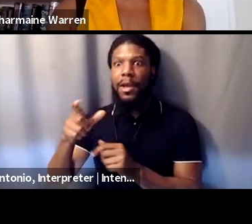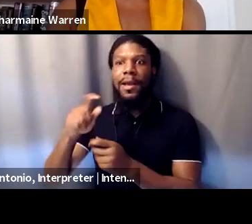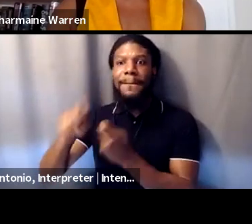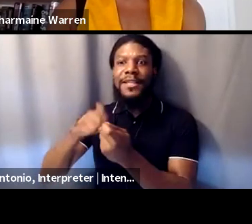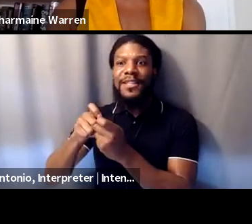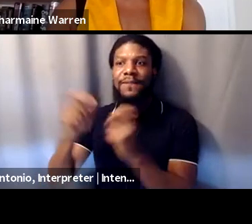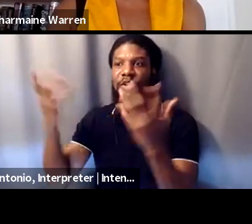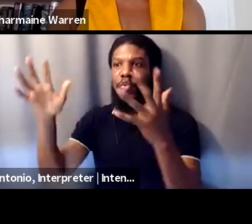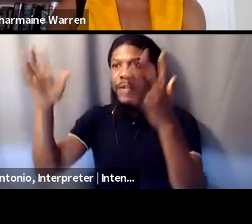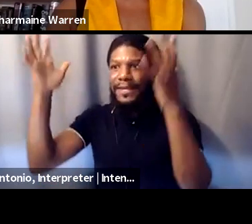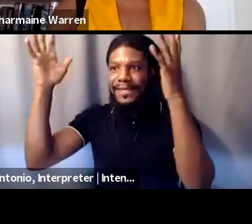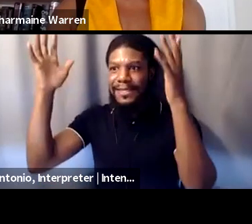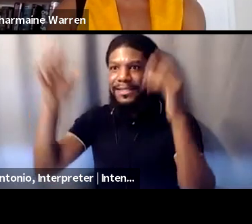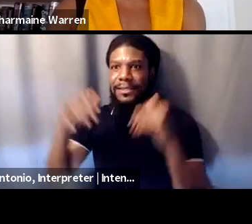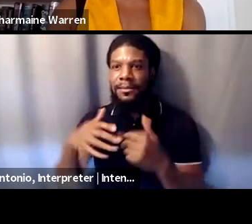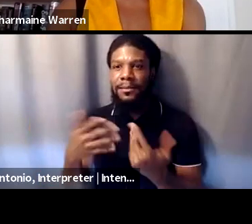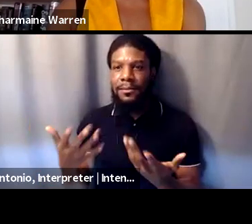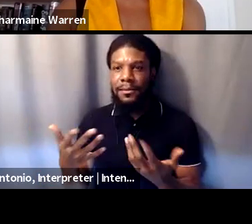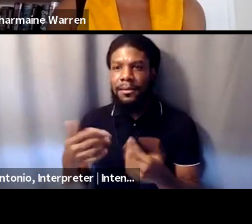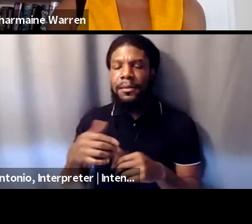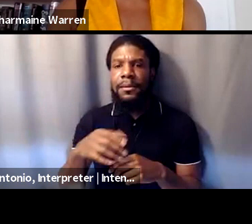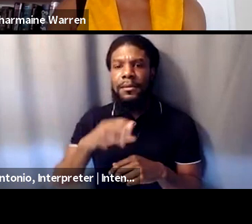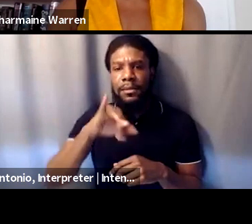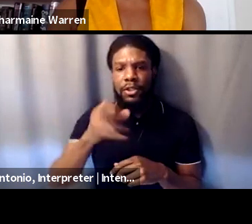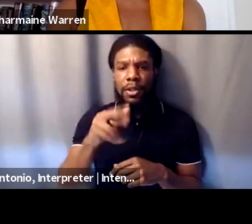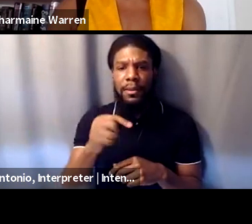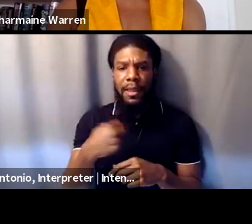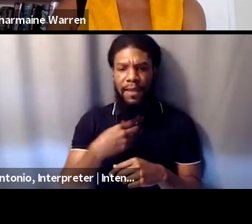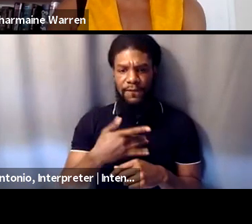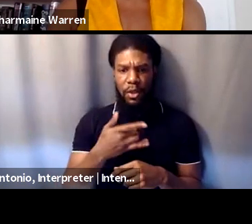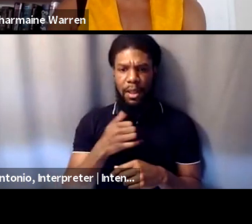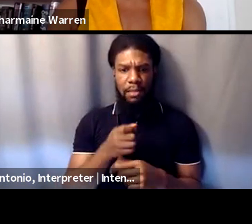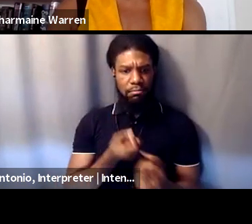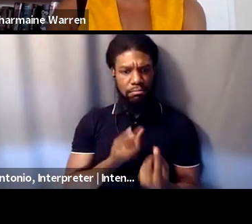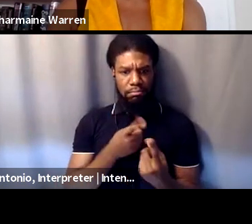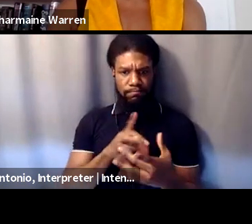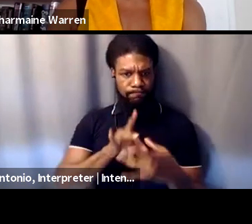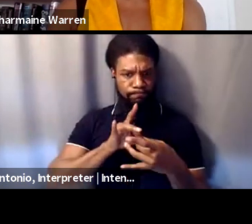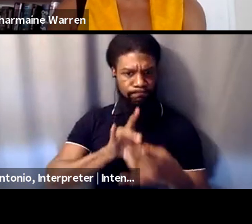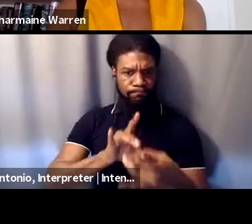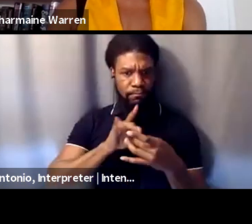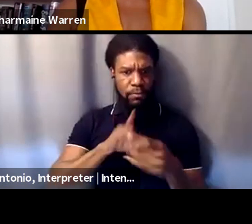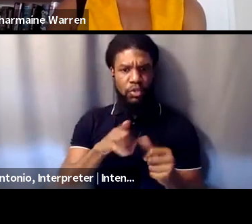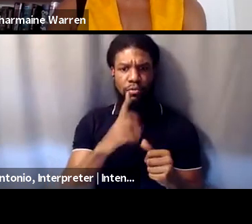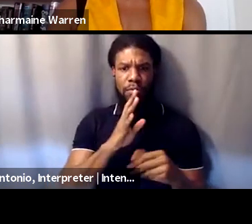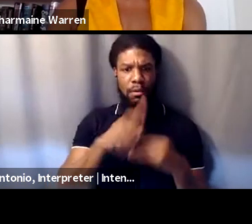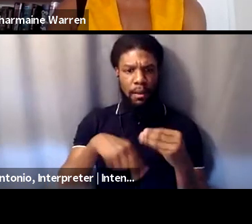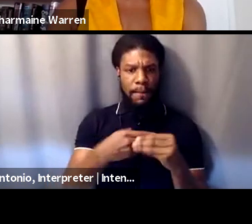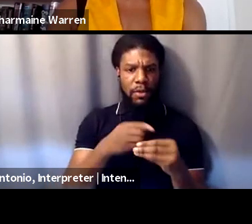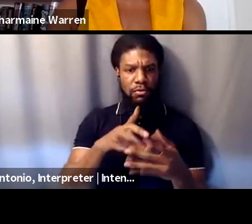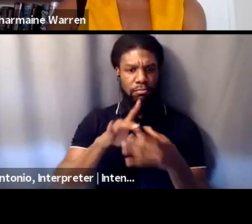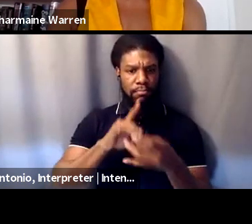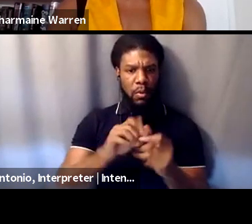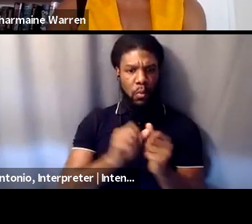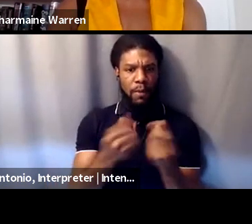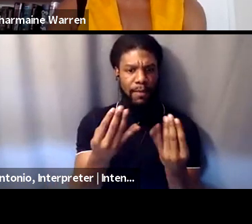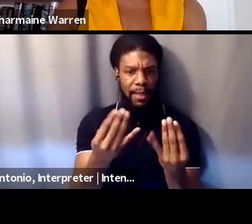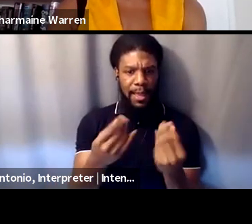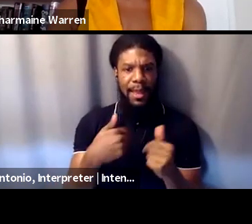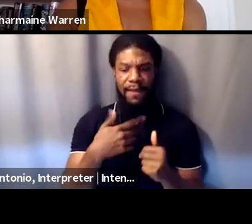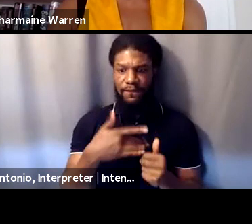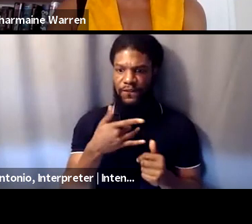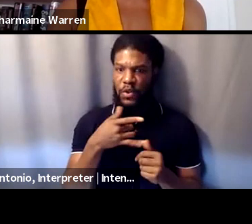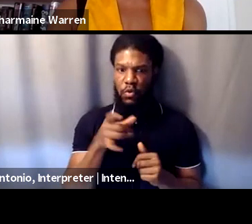really connecting to land has been a really great teacher for me, because when I